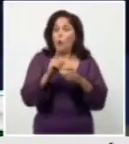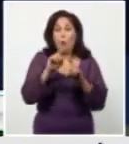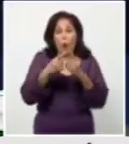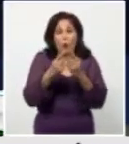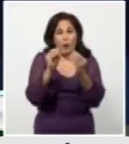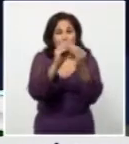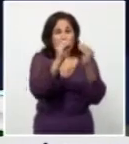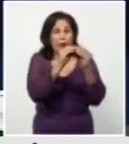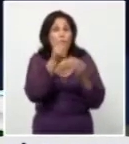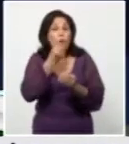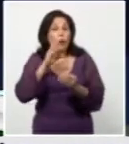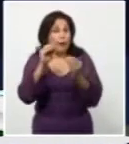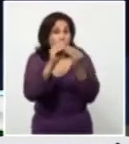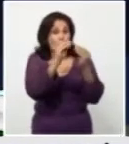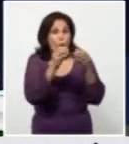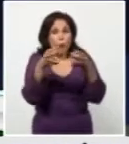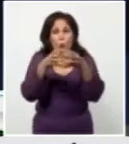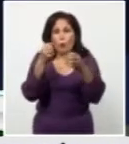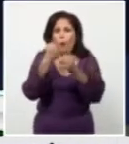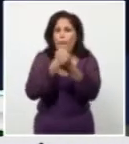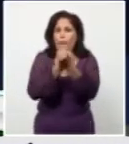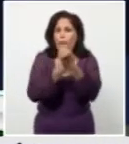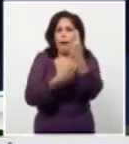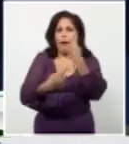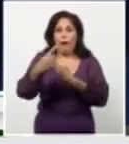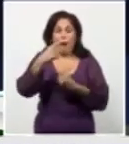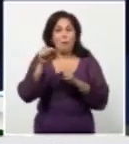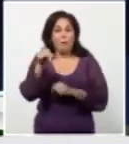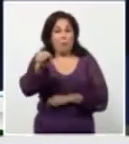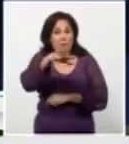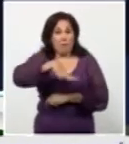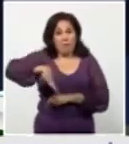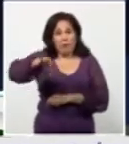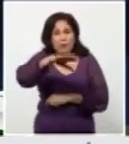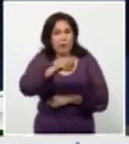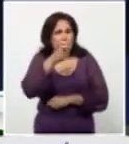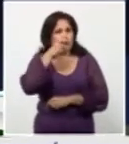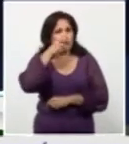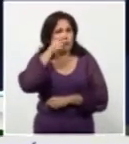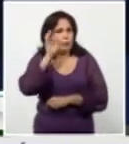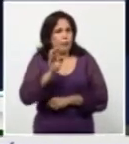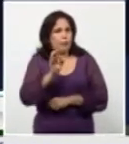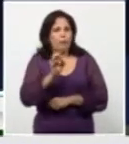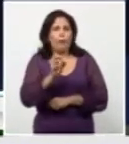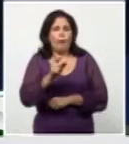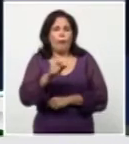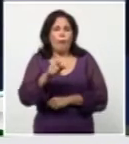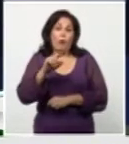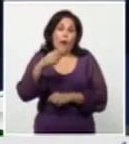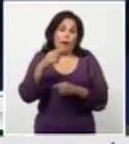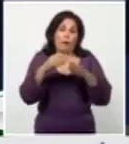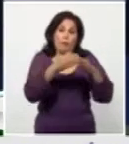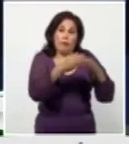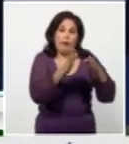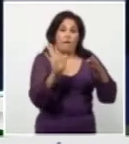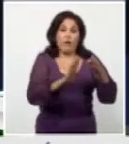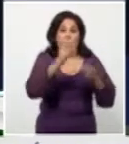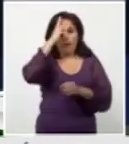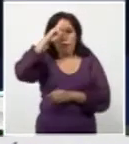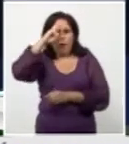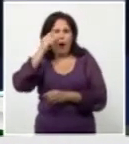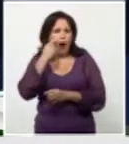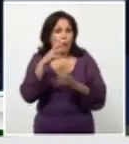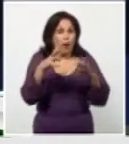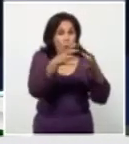among the risk groups, or as a result of the active screening of the people who returned to